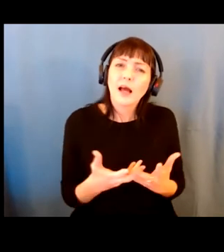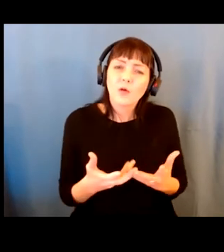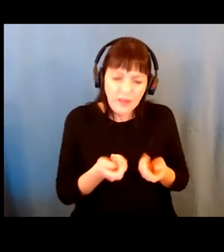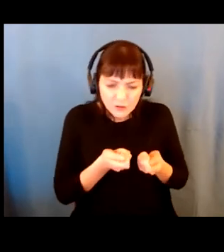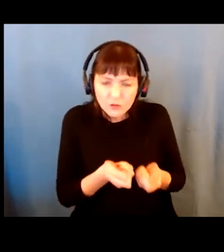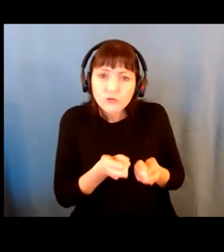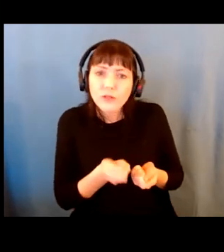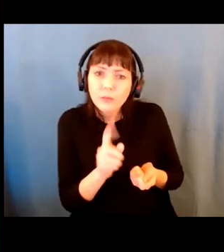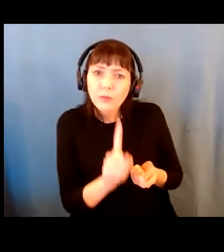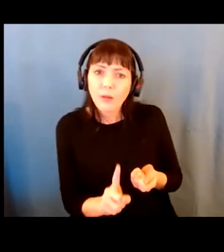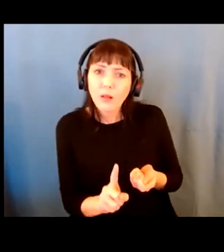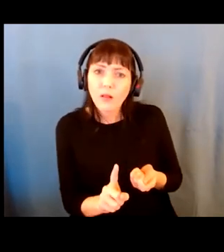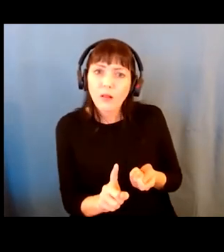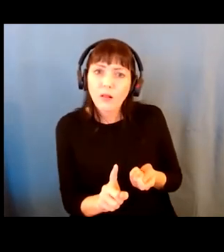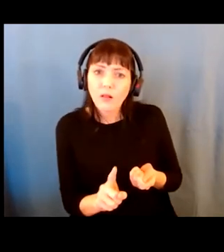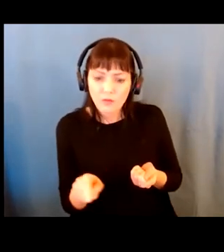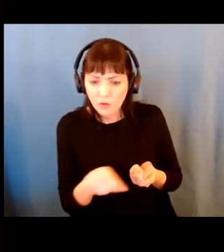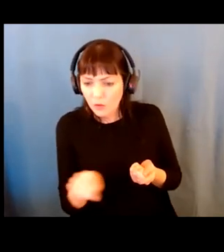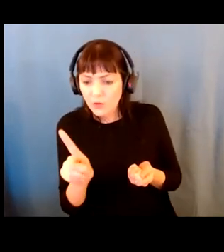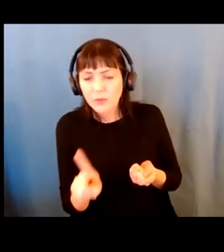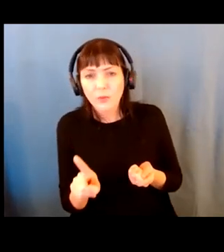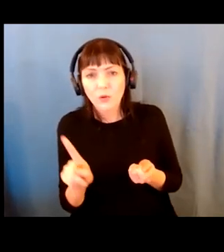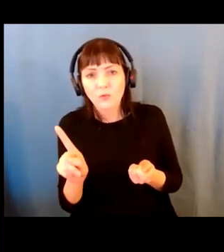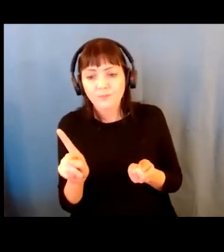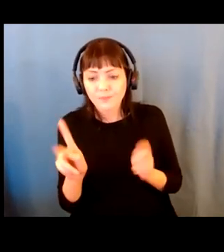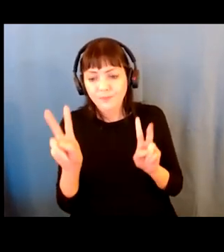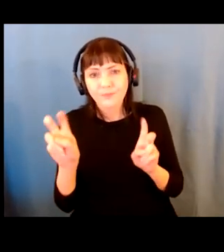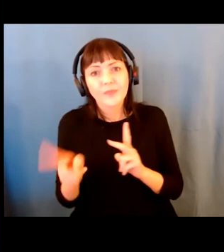you know, how it treats other people, how it